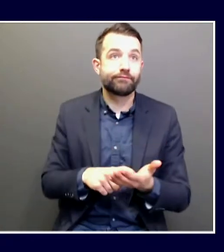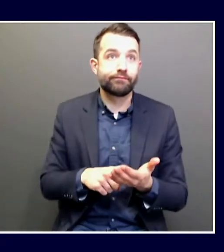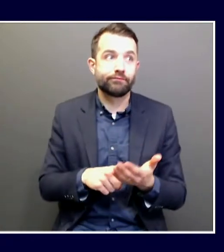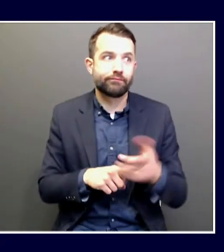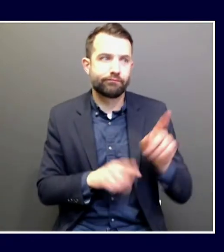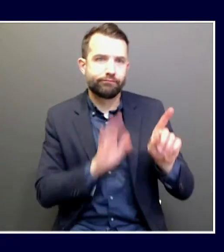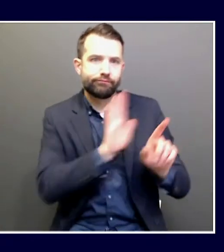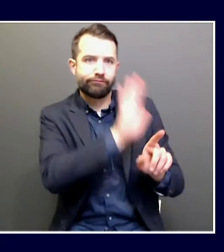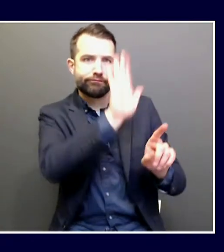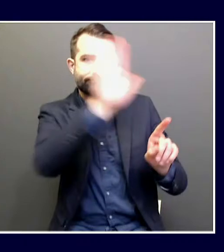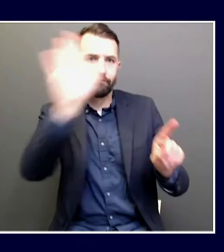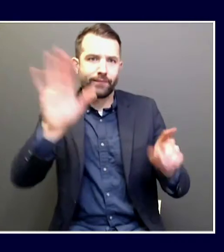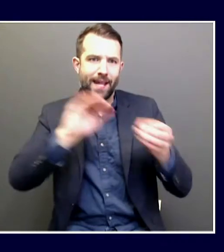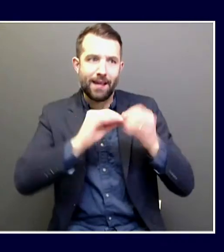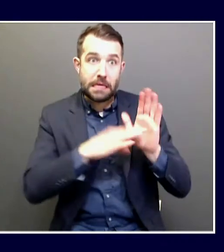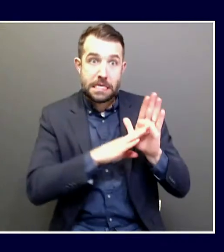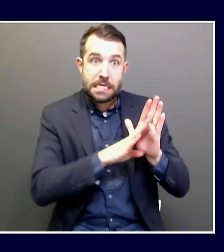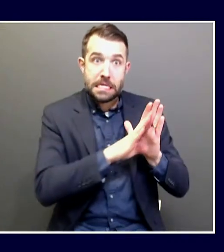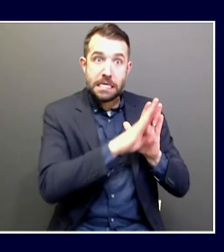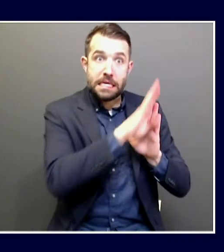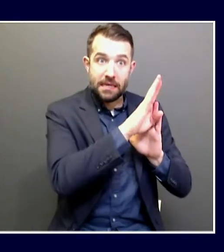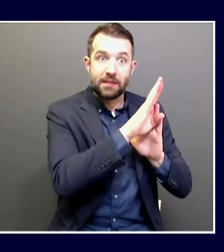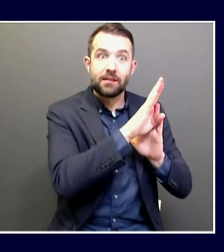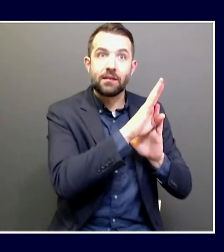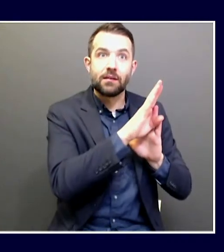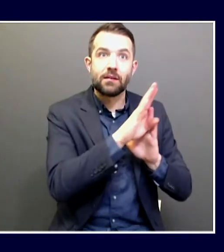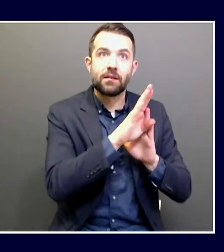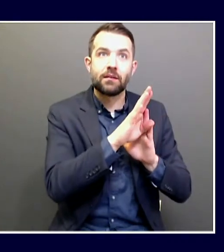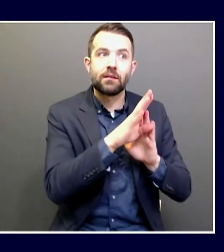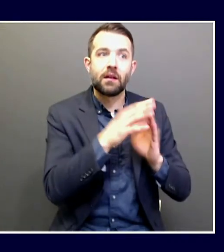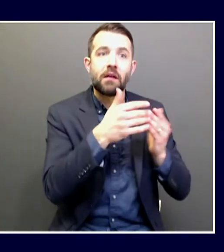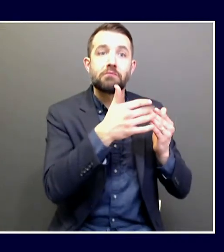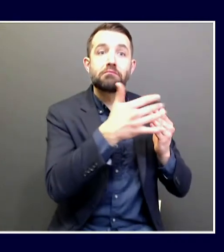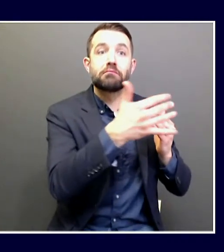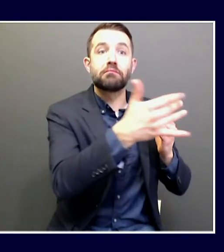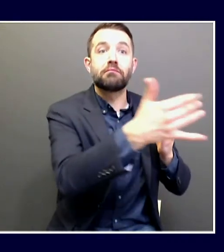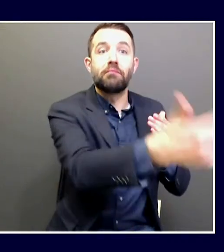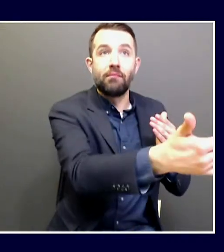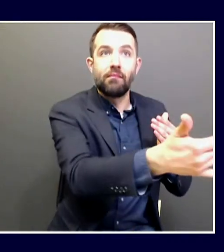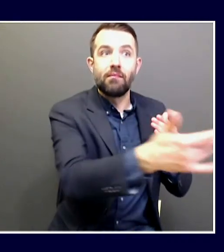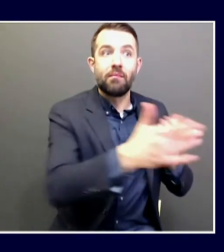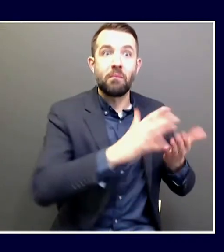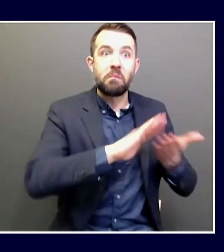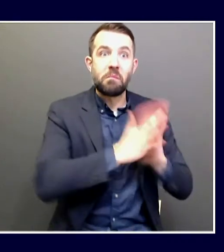in the community. In fact, the increase in wastewater